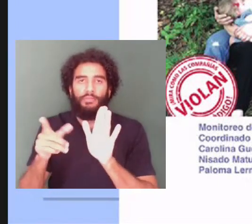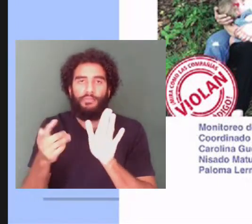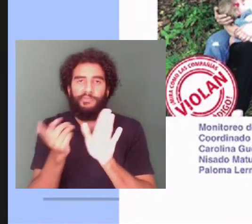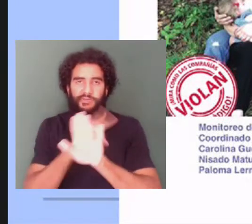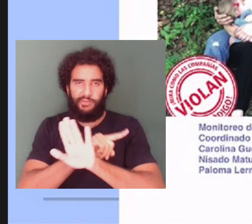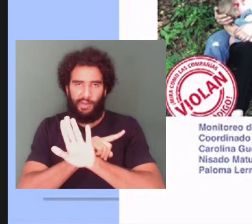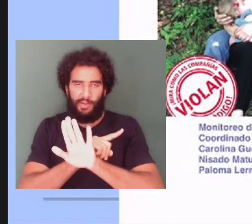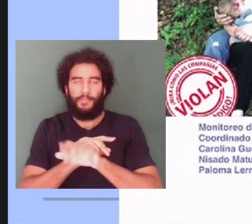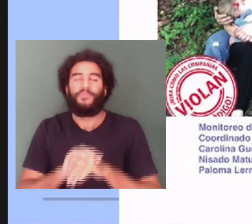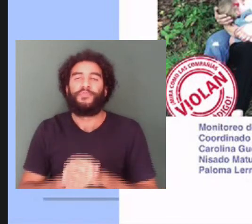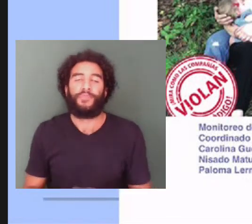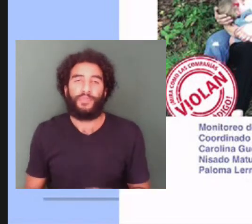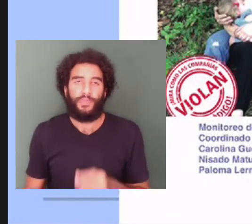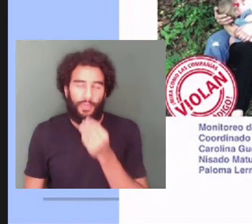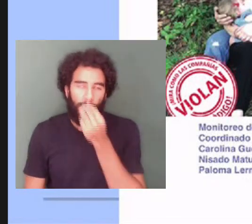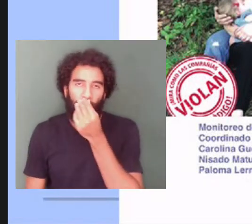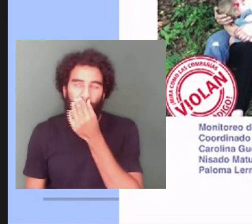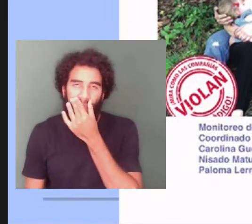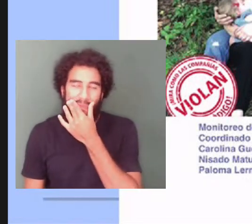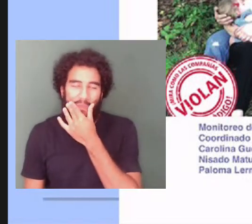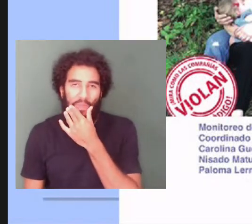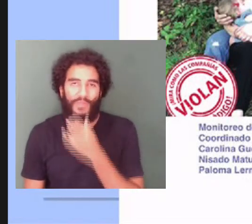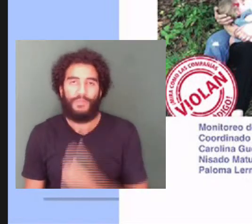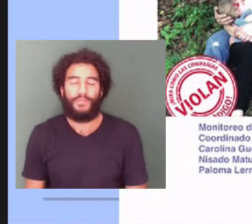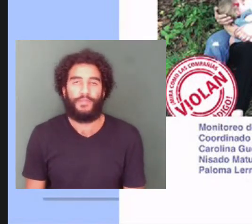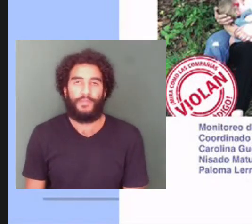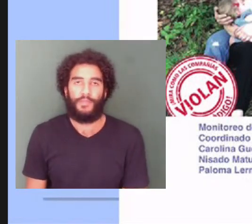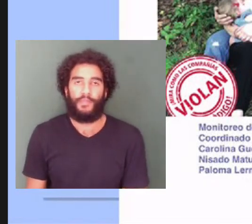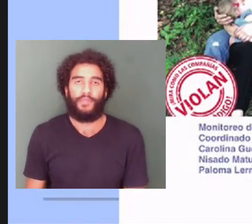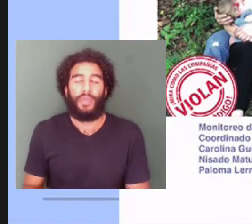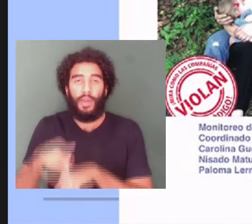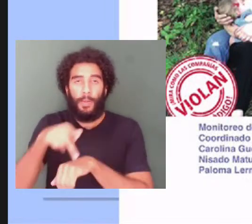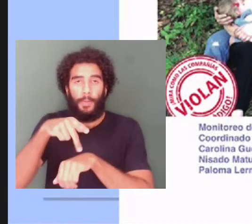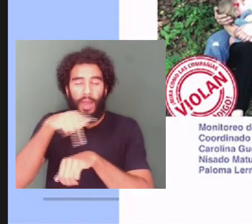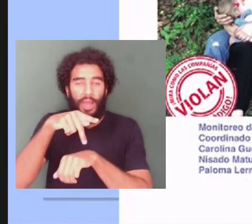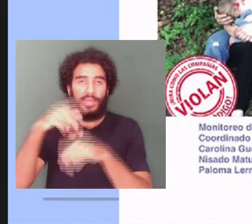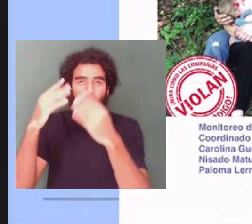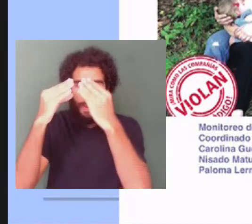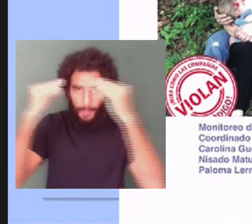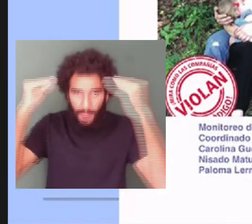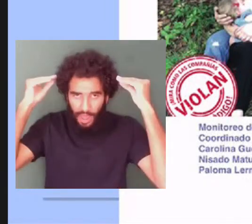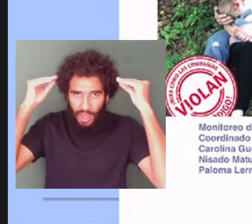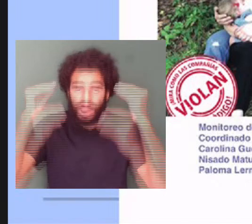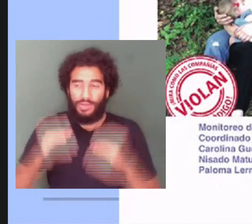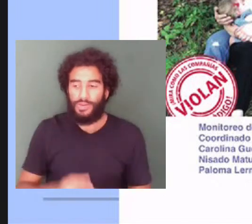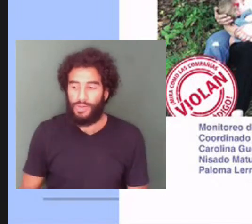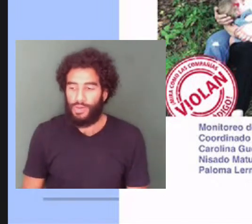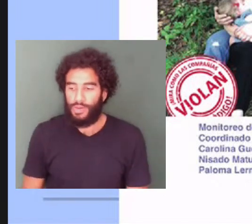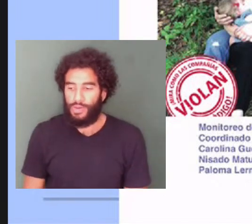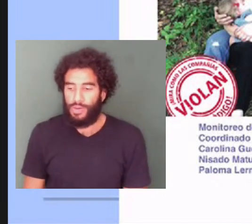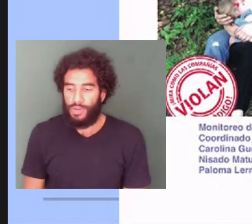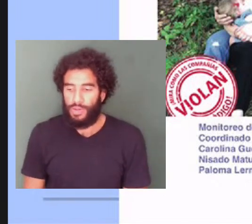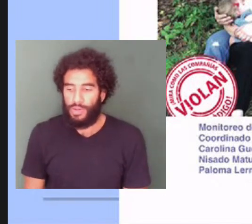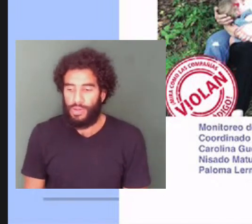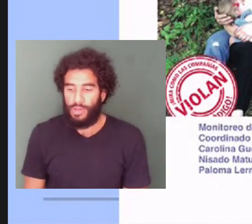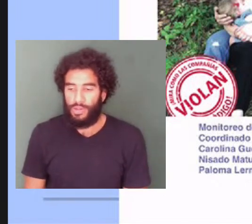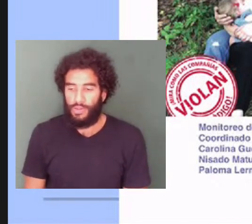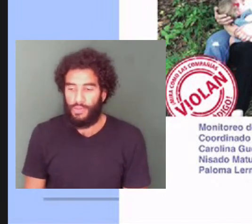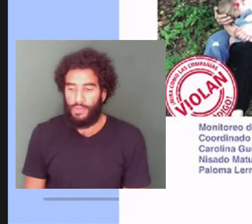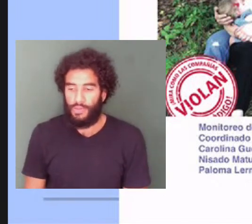opportunity to violate the code, but also in this case, Mexico, there was a coalition between